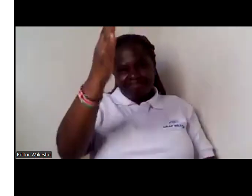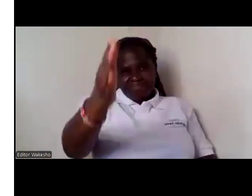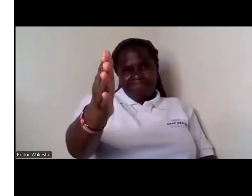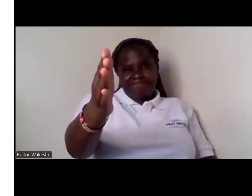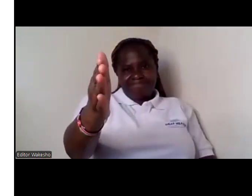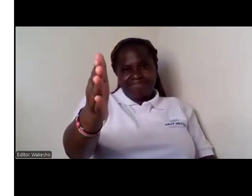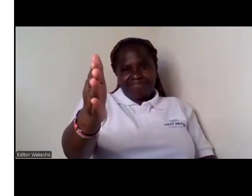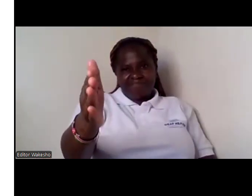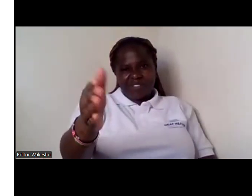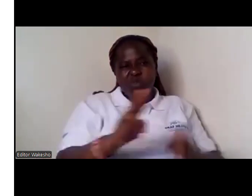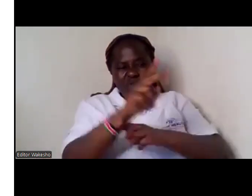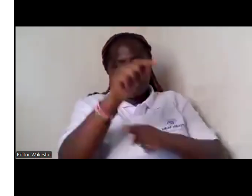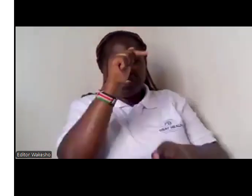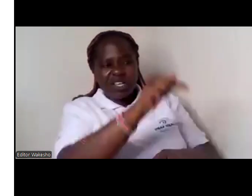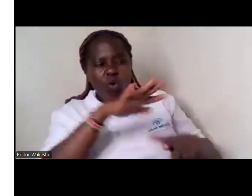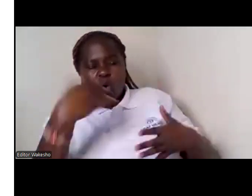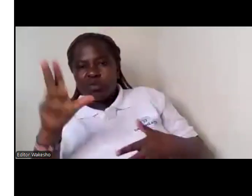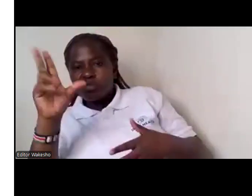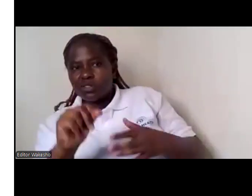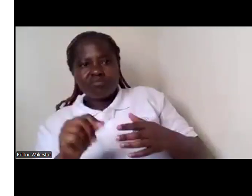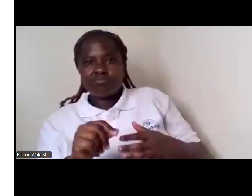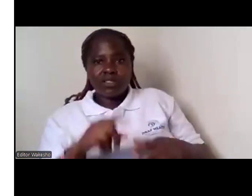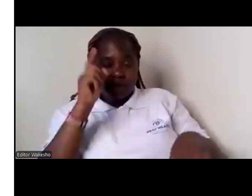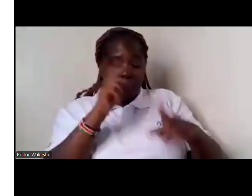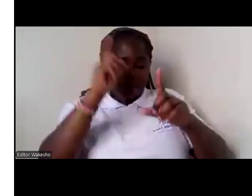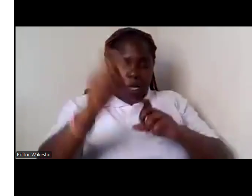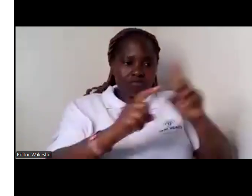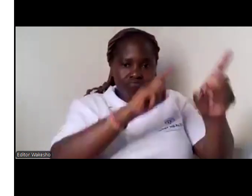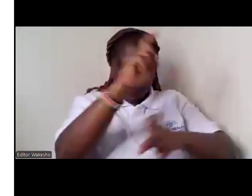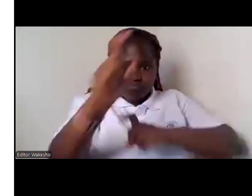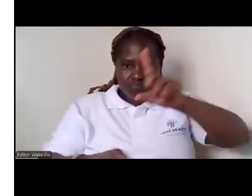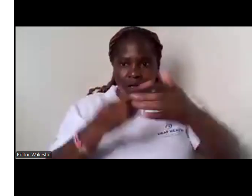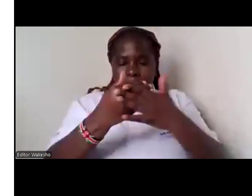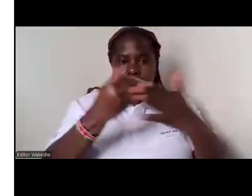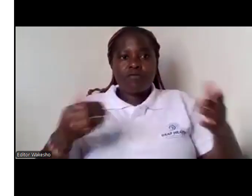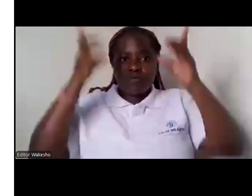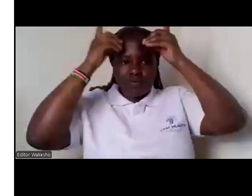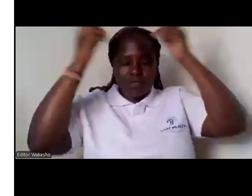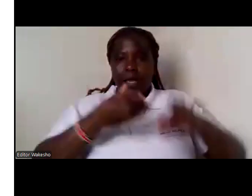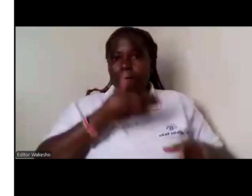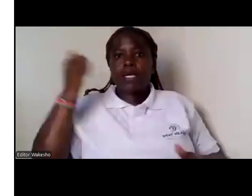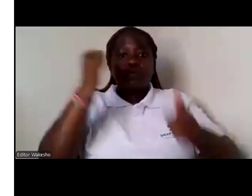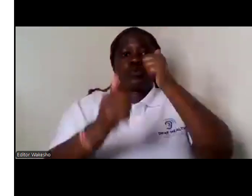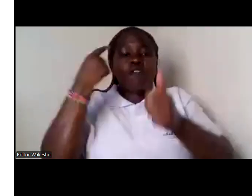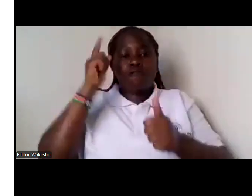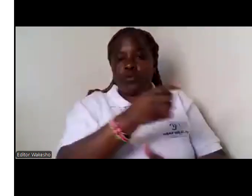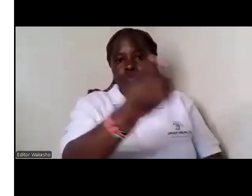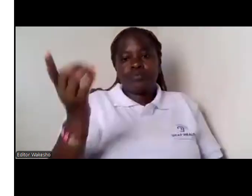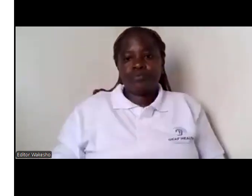this or not. You need to ask them some questions before you decide which method to